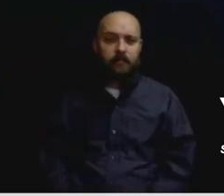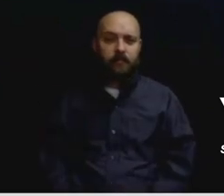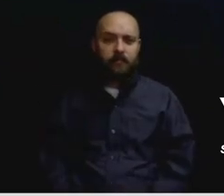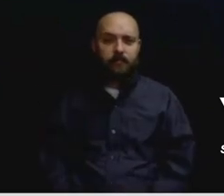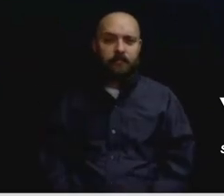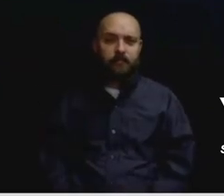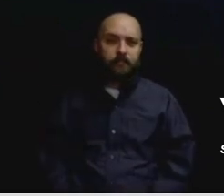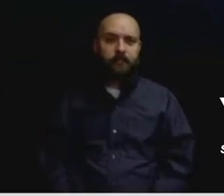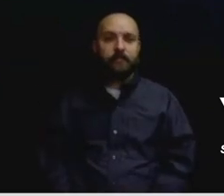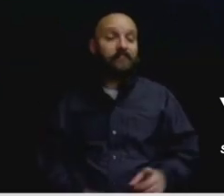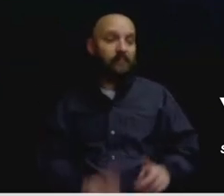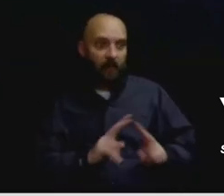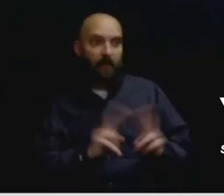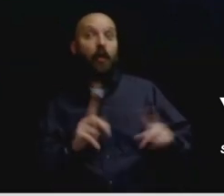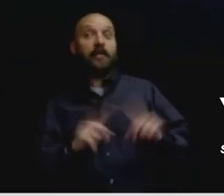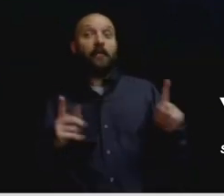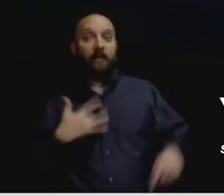Very different feelings there.